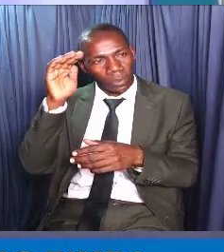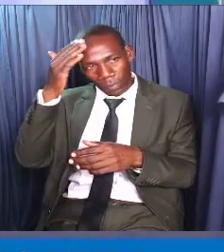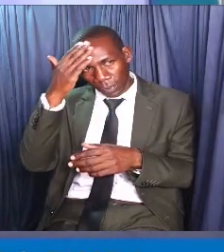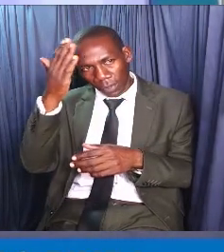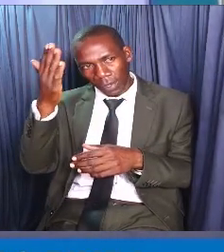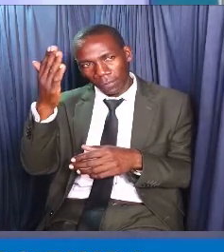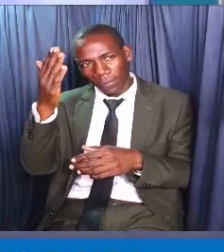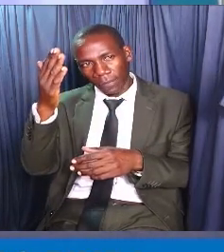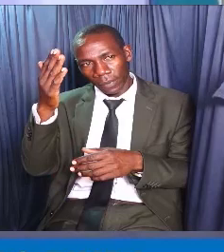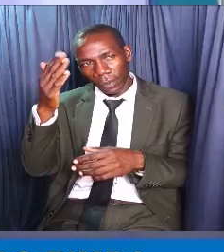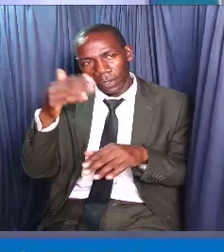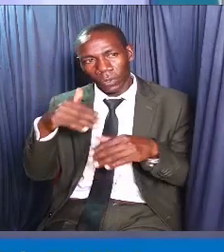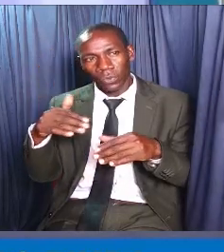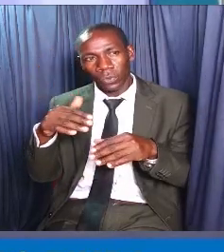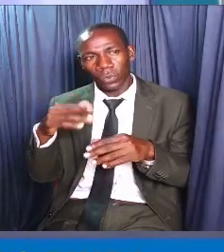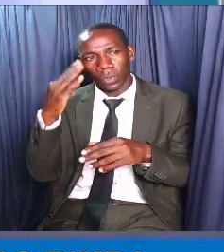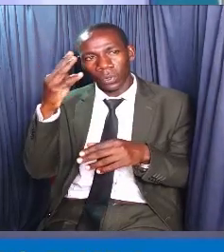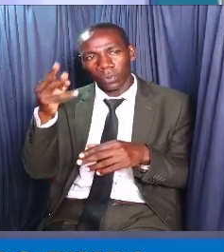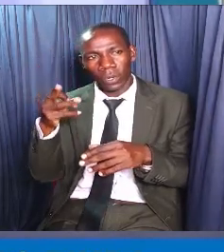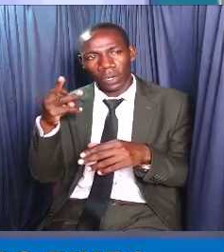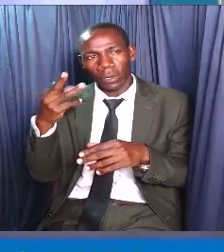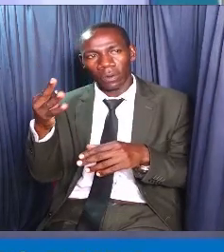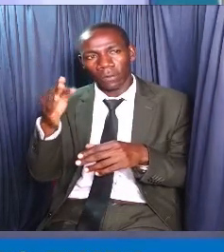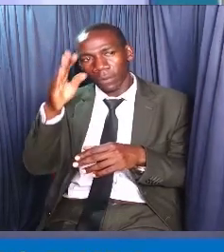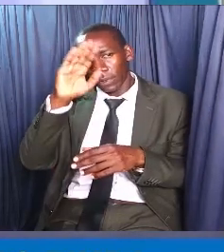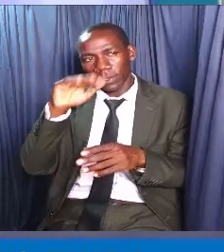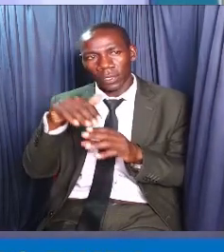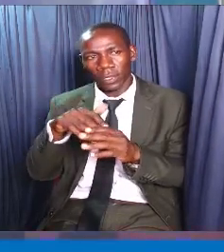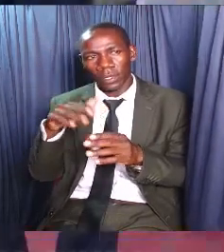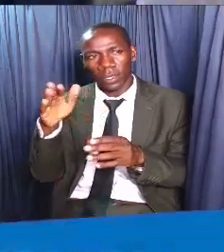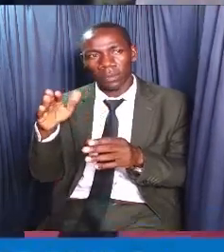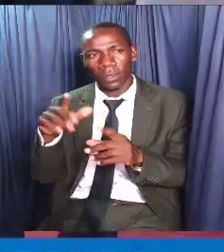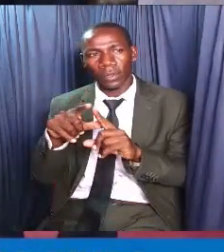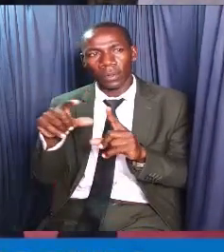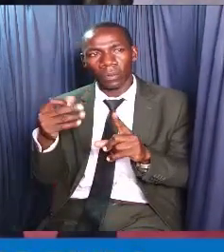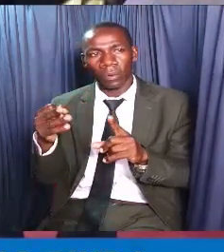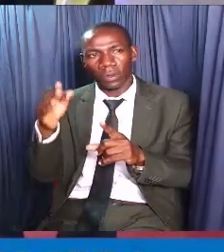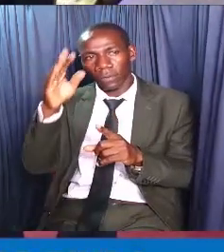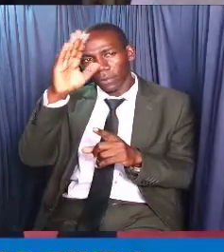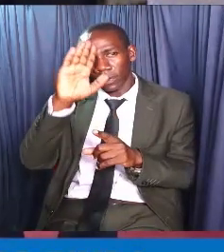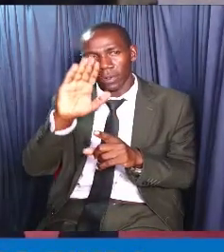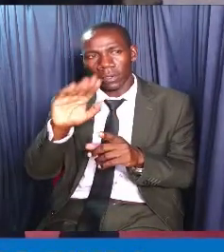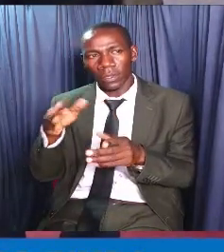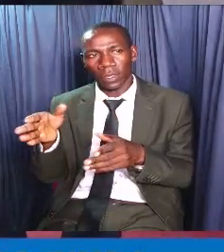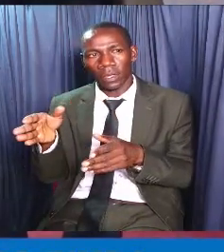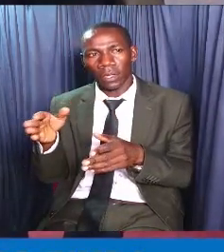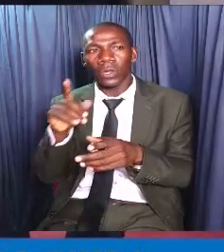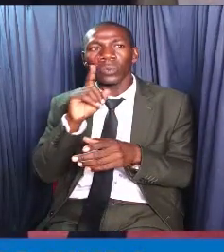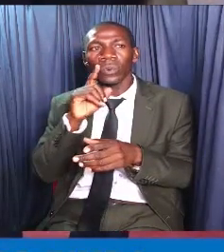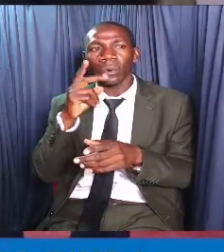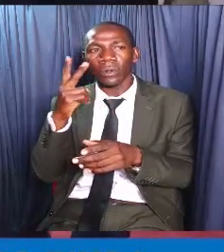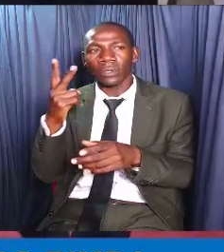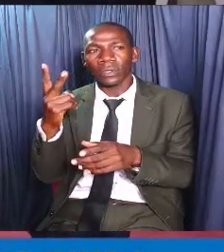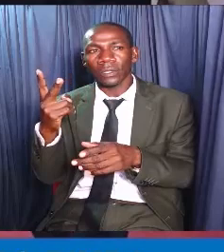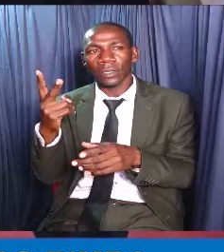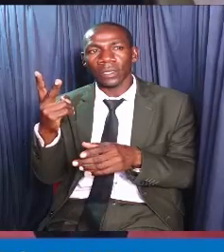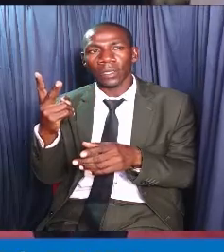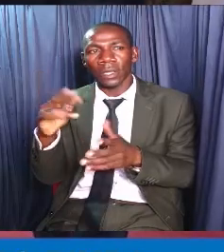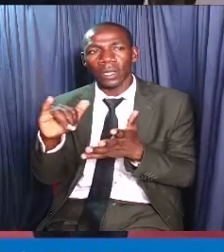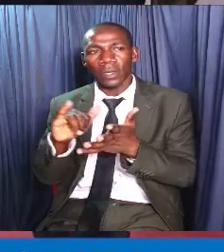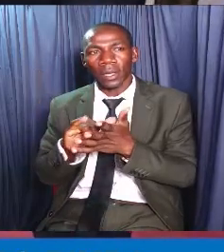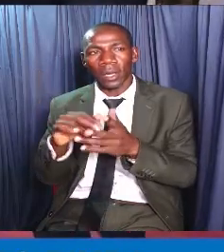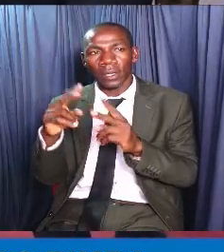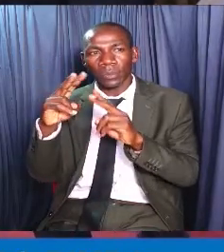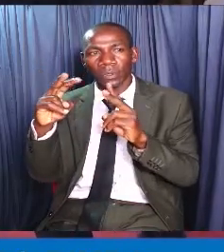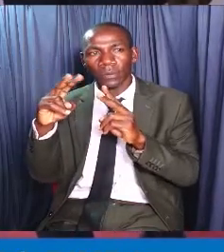be submissive. Tenda mapenzi ya Mungu. Do the will of God in here. Maana hilo ni la Mungu. Because that is of God there. Kesho utaona. Tomorrow ile amani